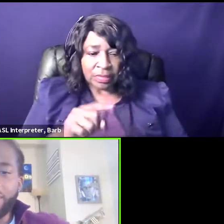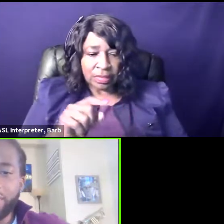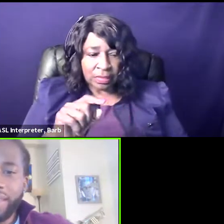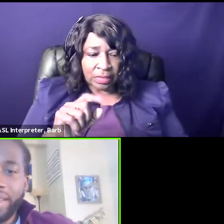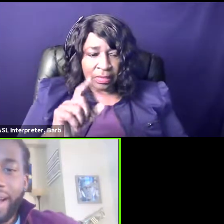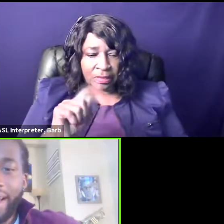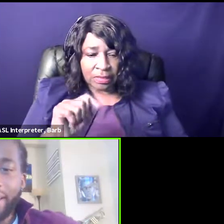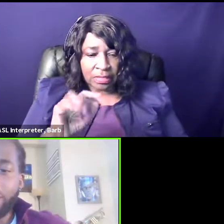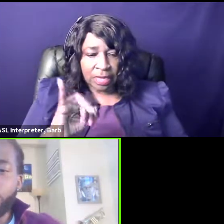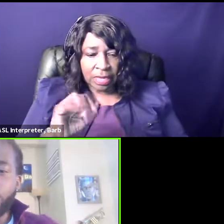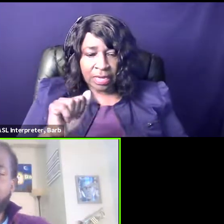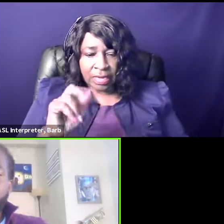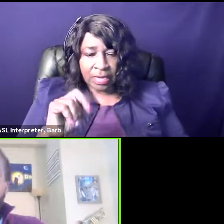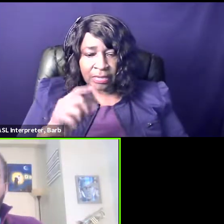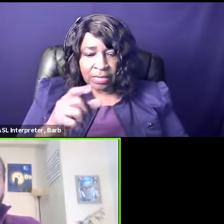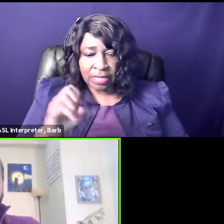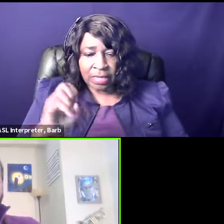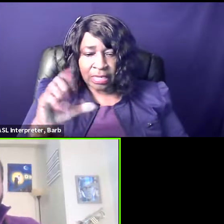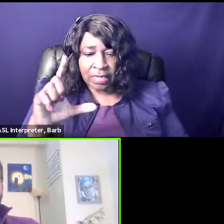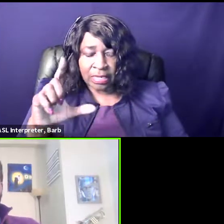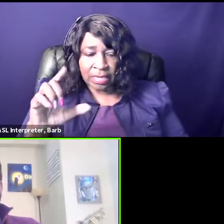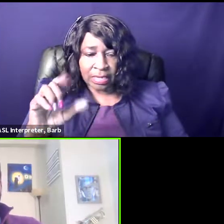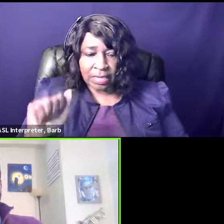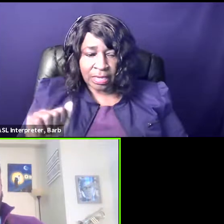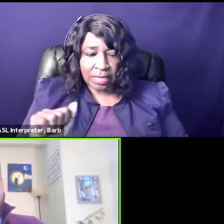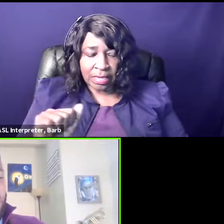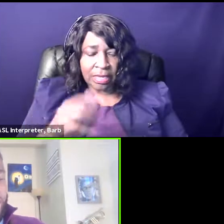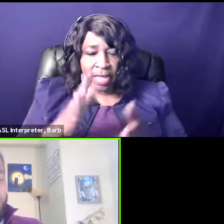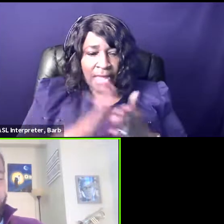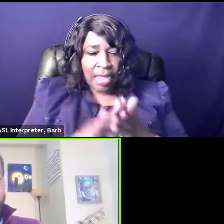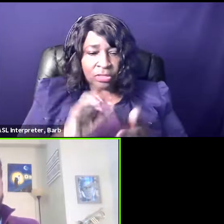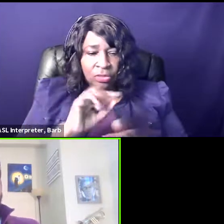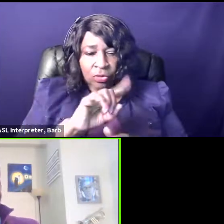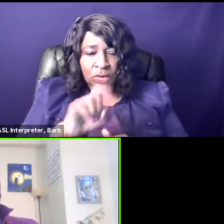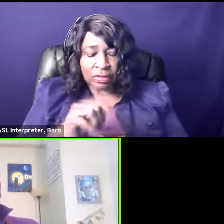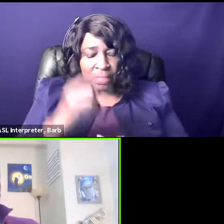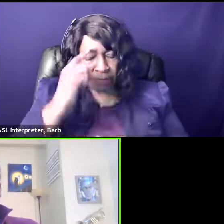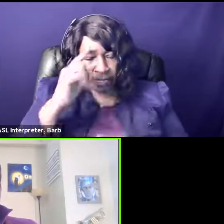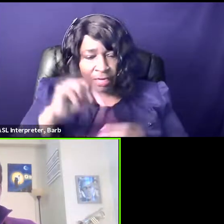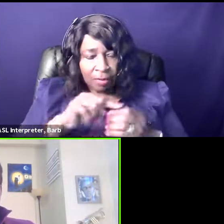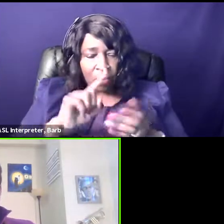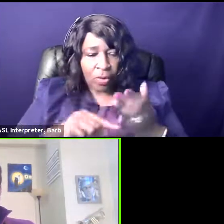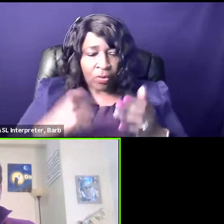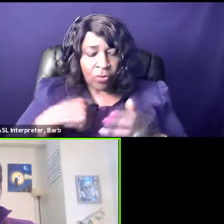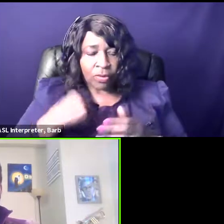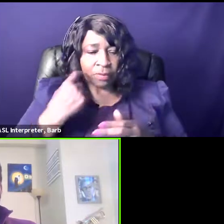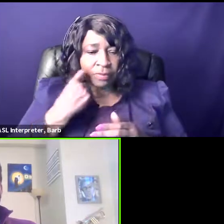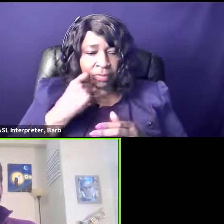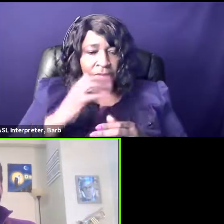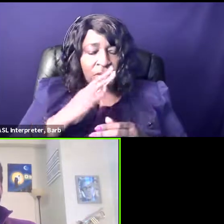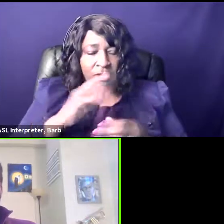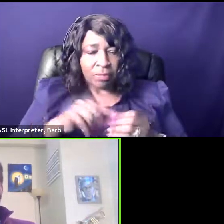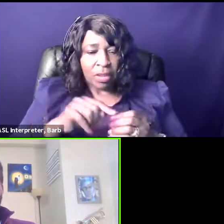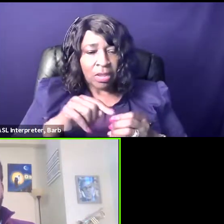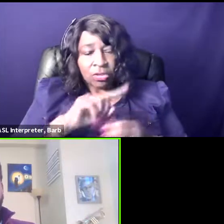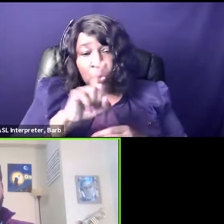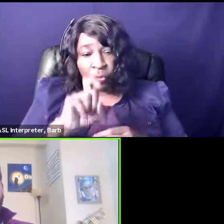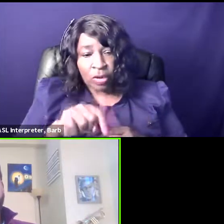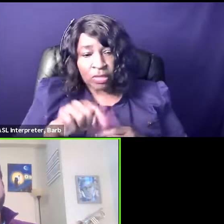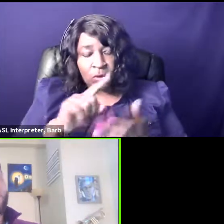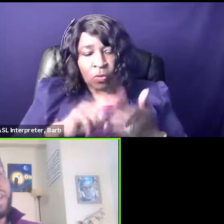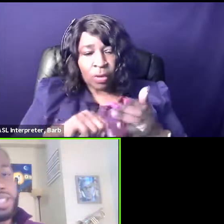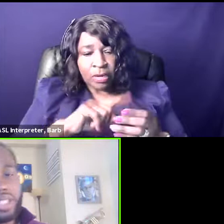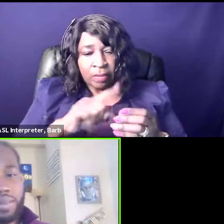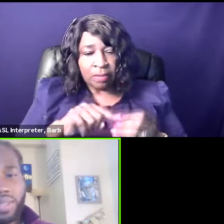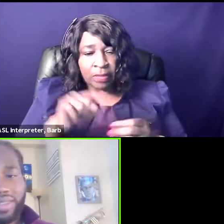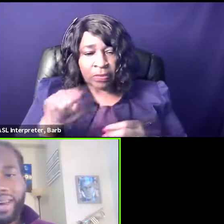what up, T, has a question, particularly thinking about what we just talked about. The question is, what about the monopolies that